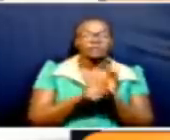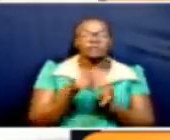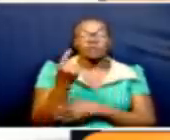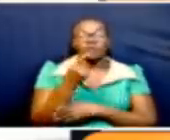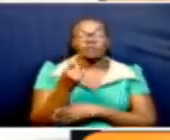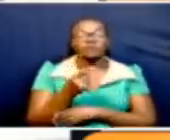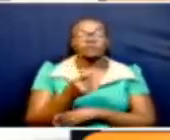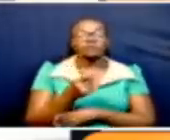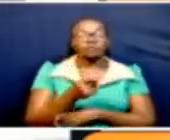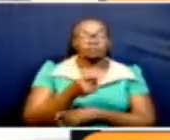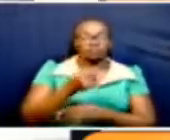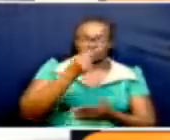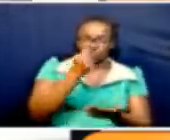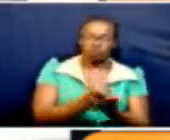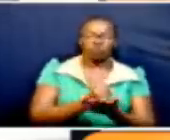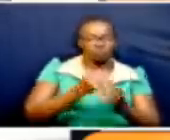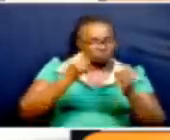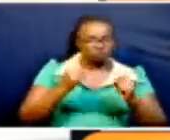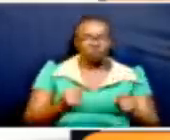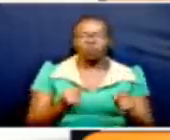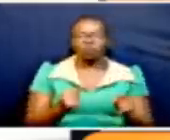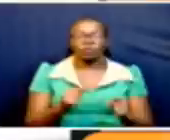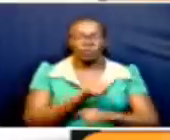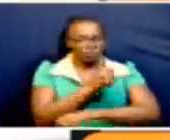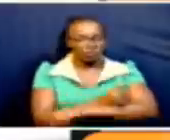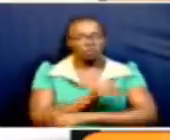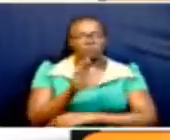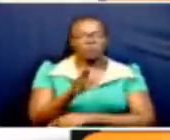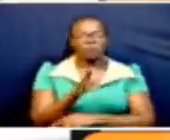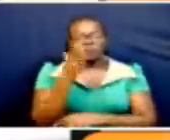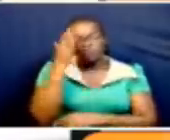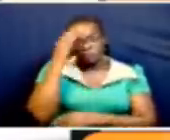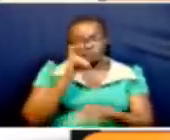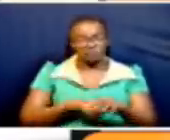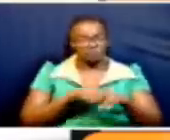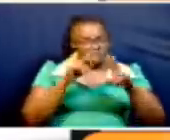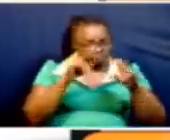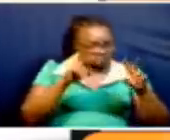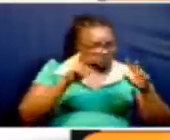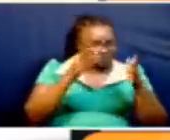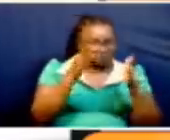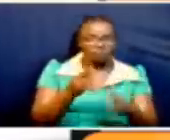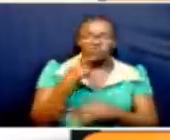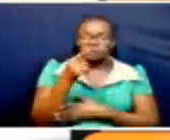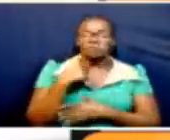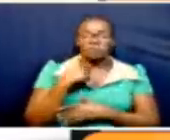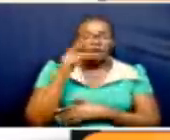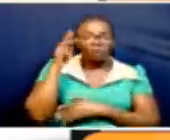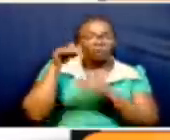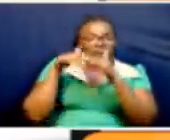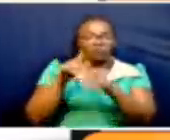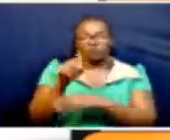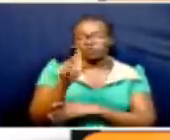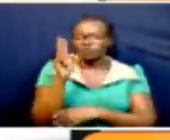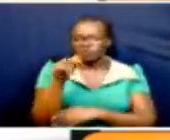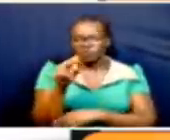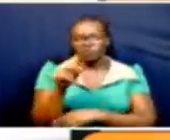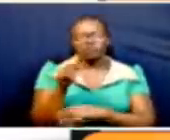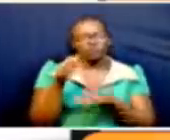authority. How do you stamp the authority? You know, when you investigate somebody, you don't tell him takufuata. Look for your own